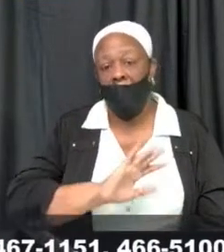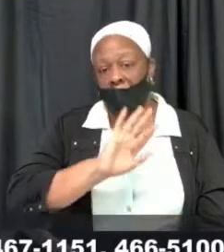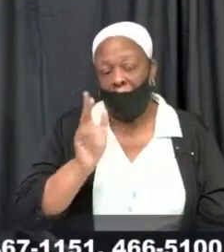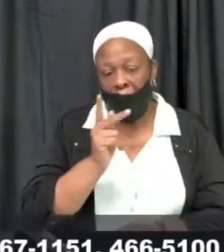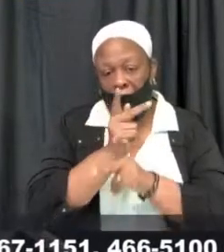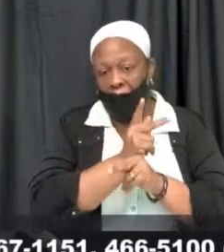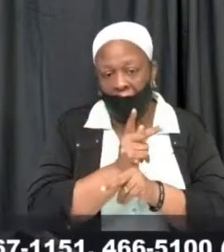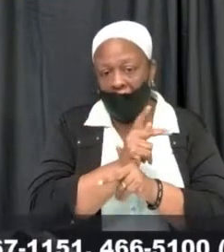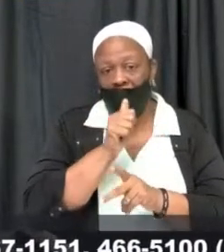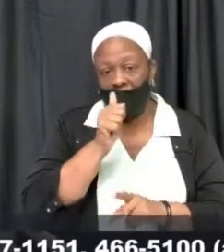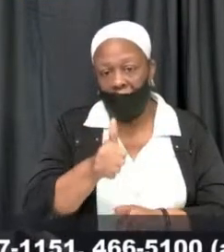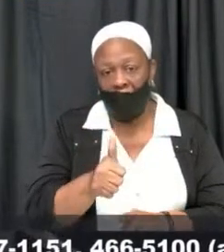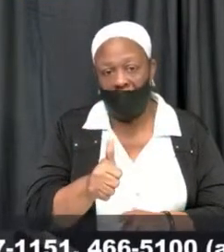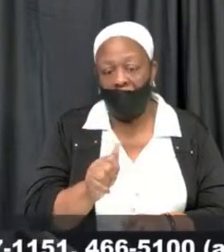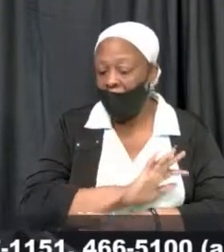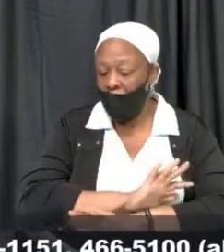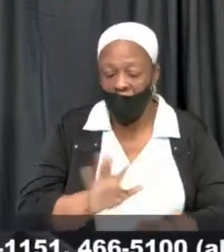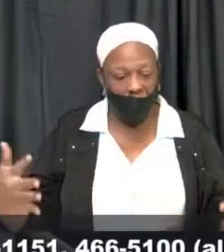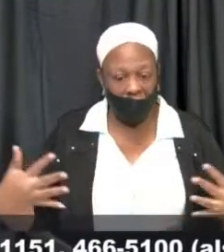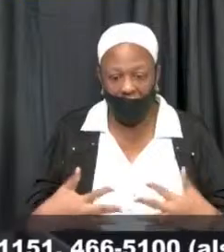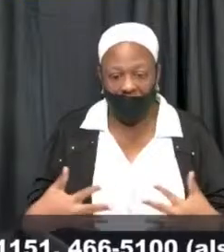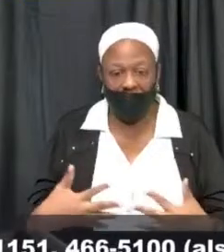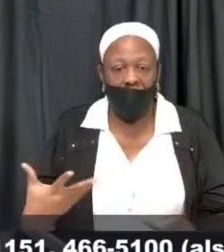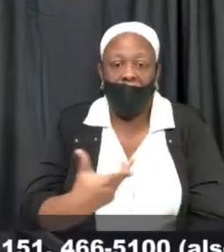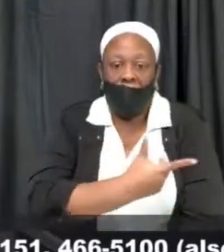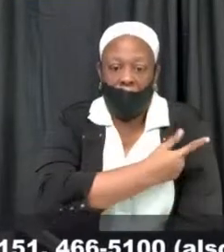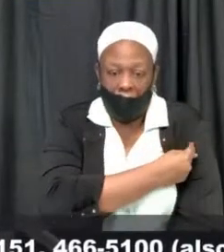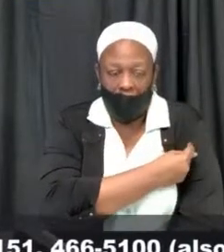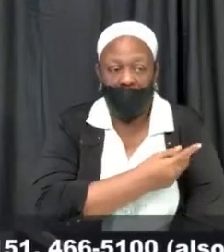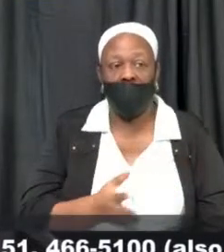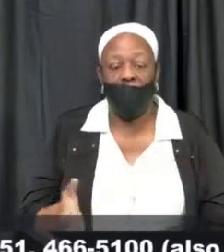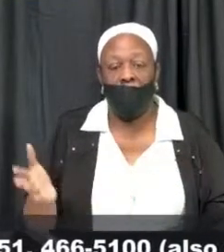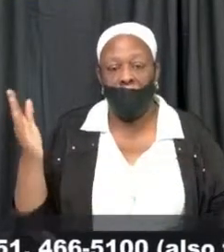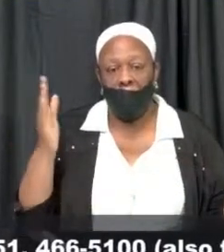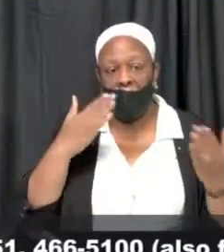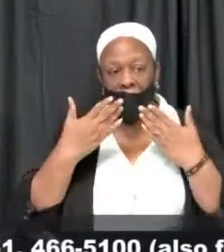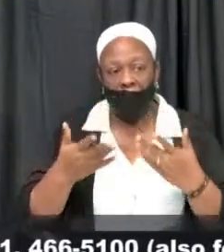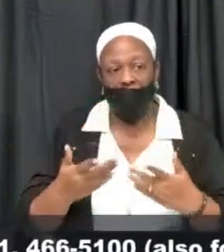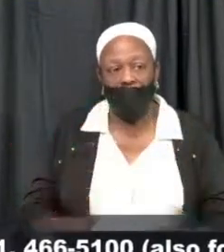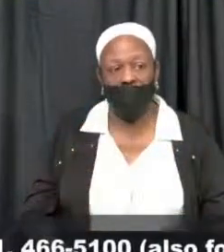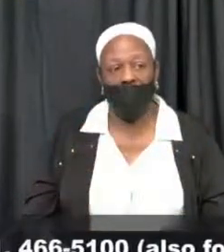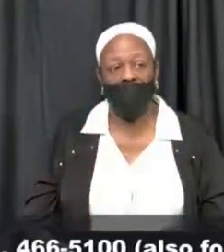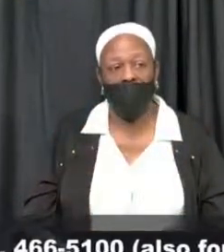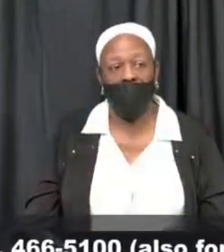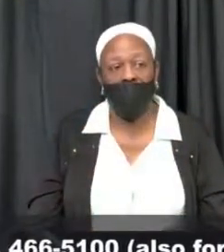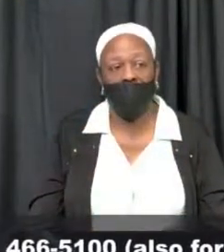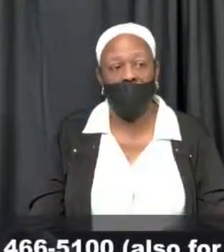take care and do not be afraid to get vaccinated. I am Les Roy Williams.